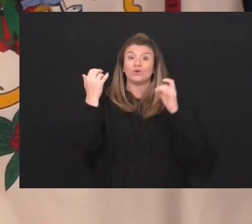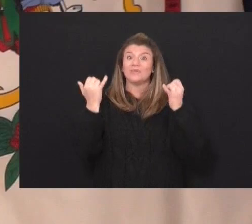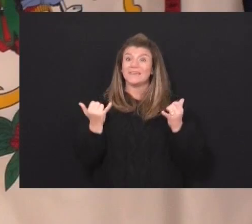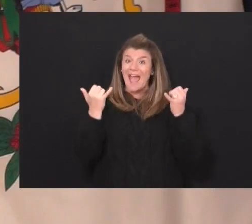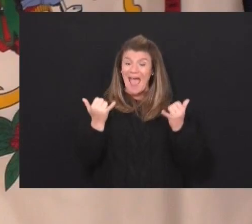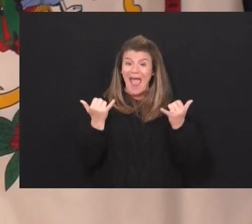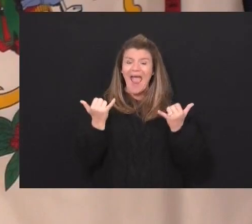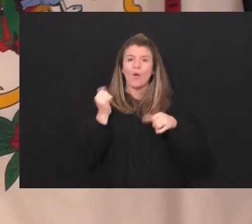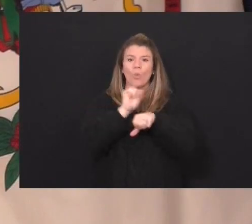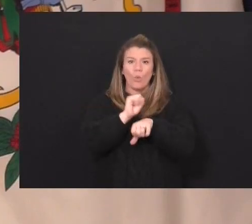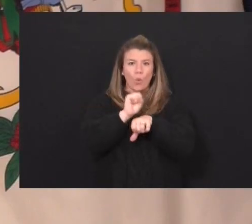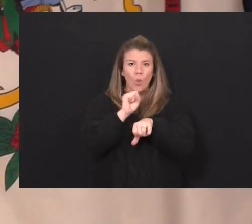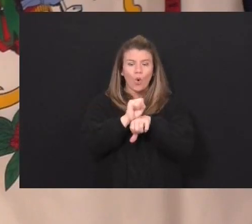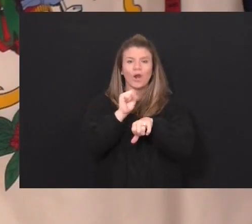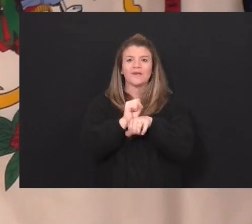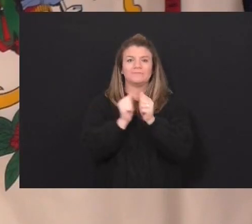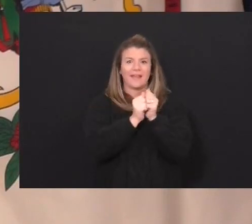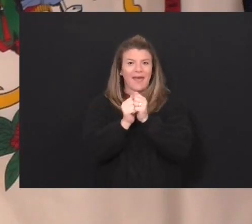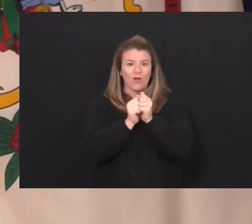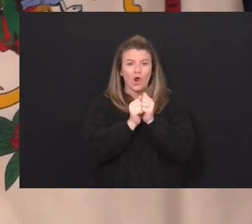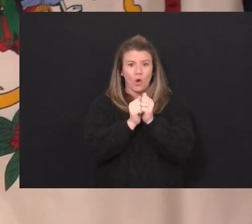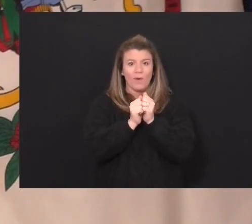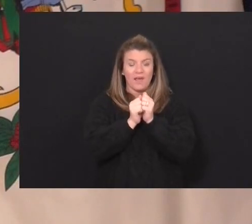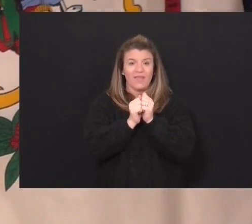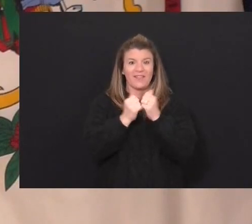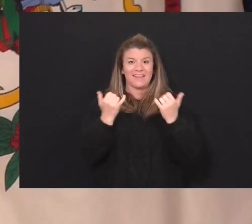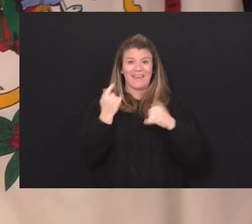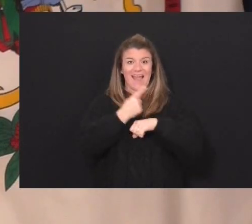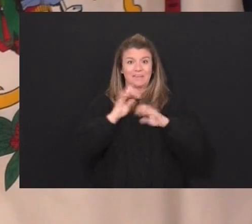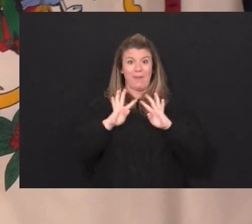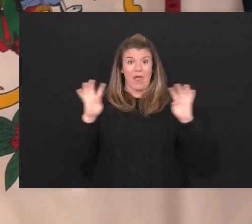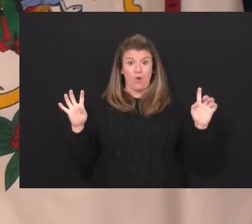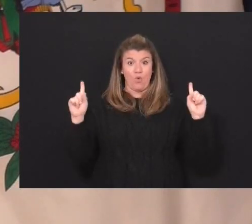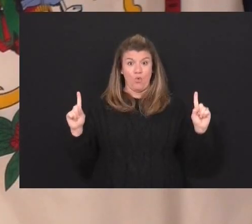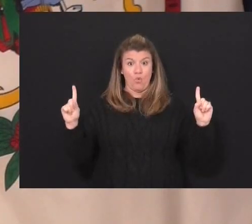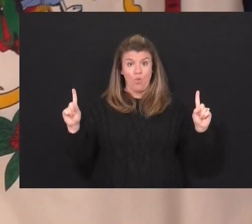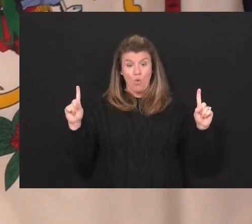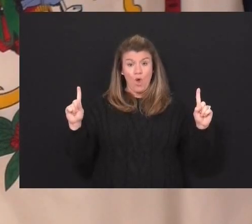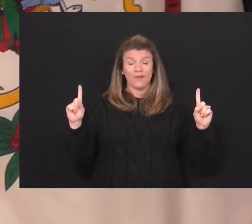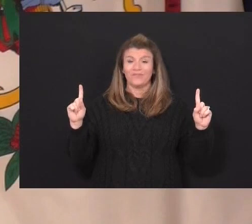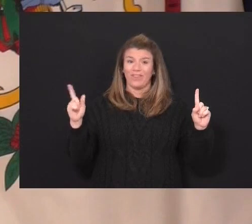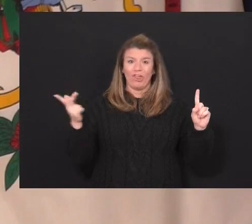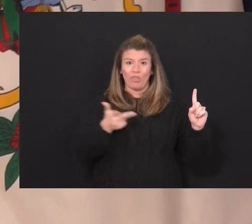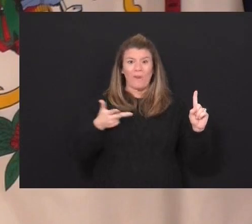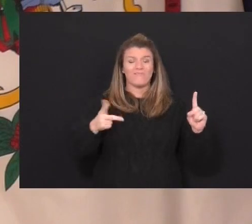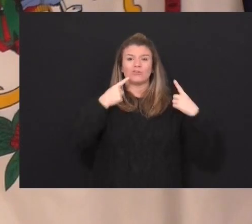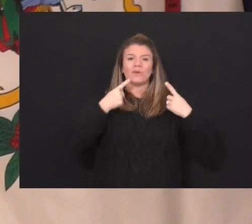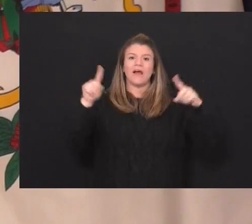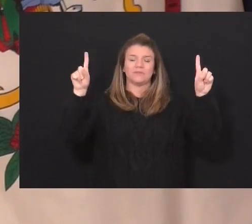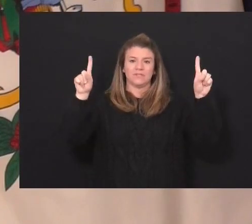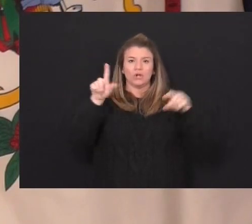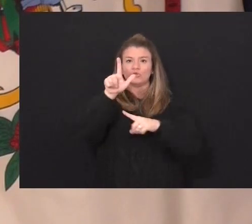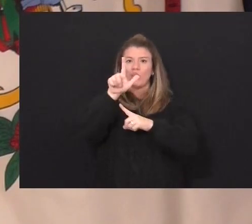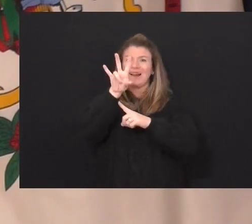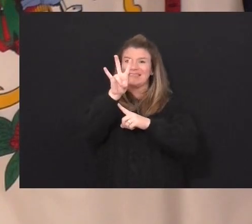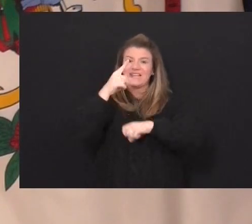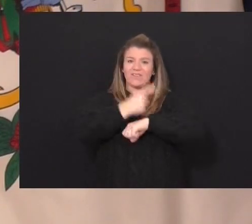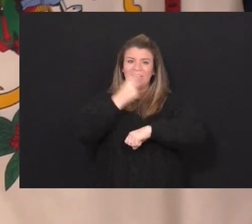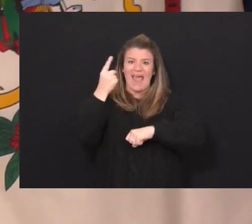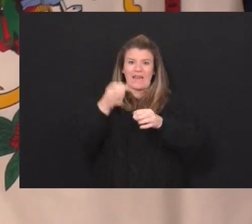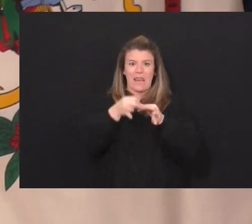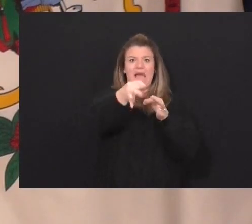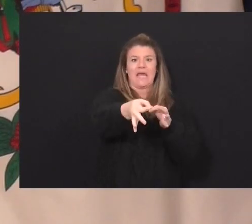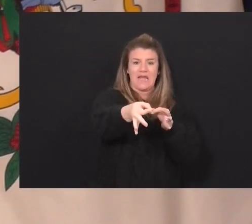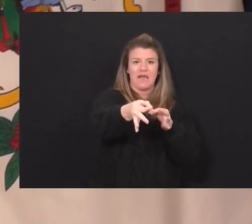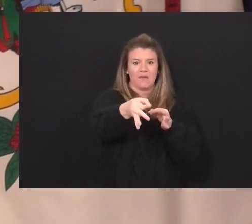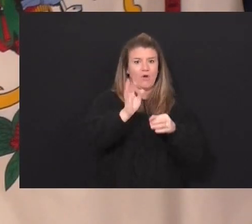working closely with these two wonderful gentlemen that are on my right and my left, we are announcing this 27-day delay